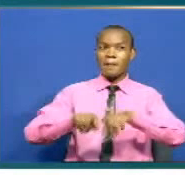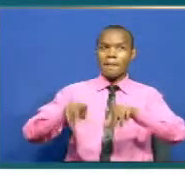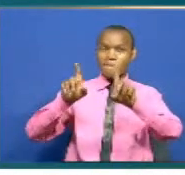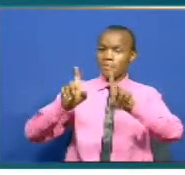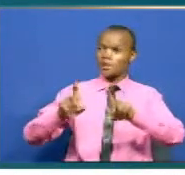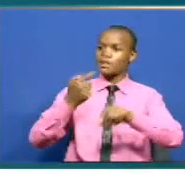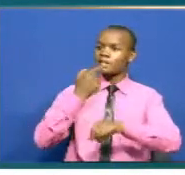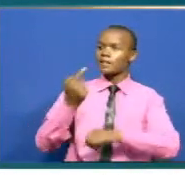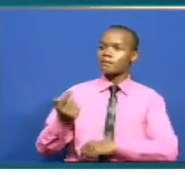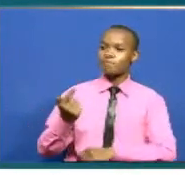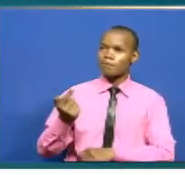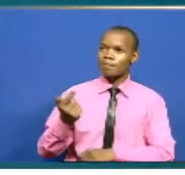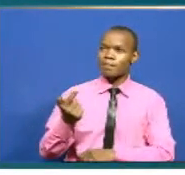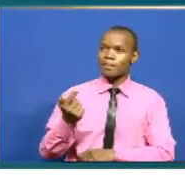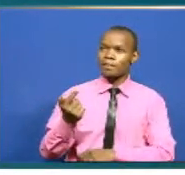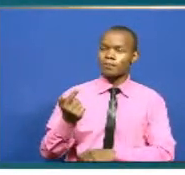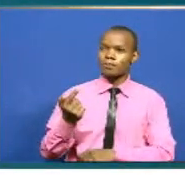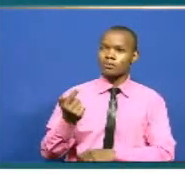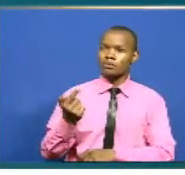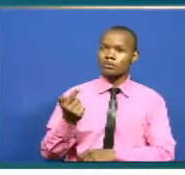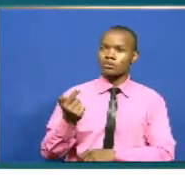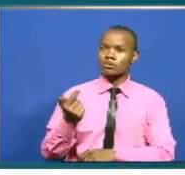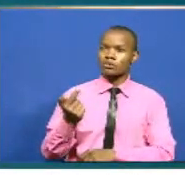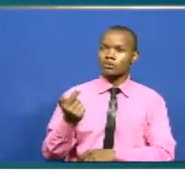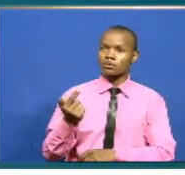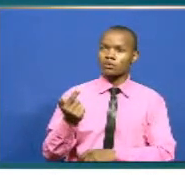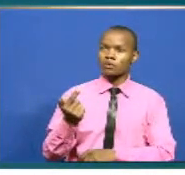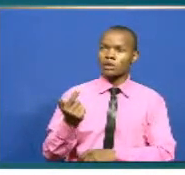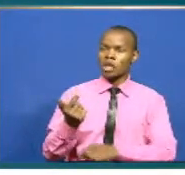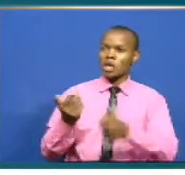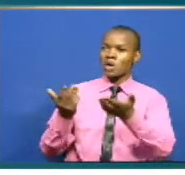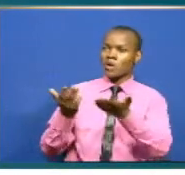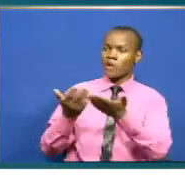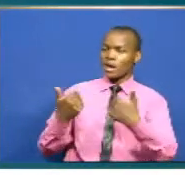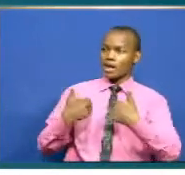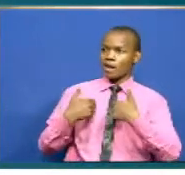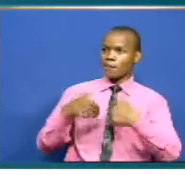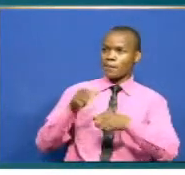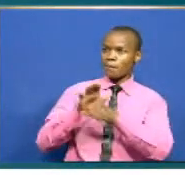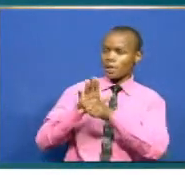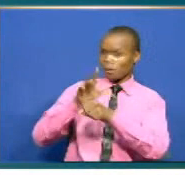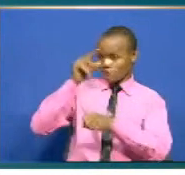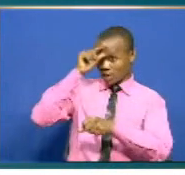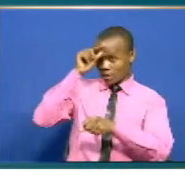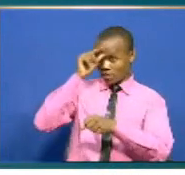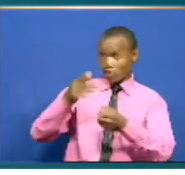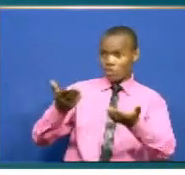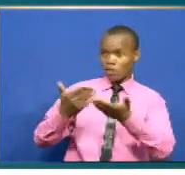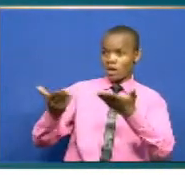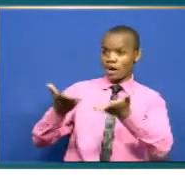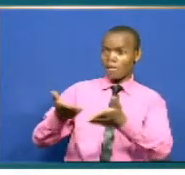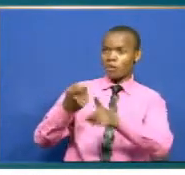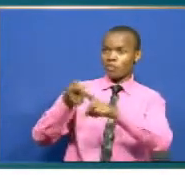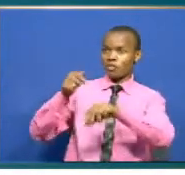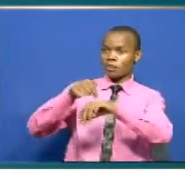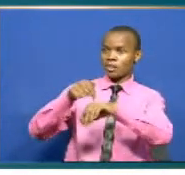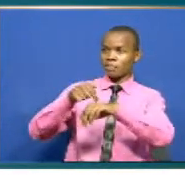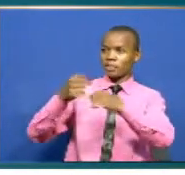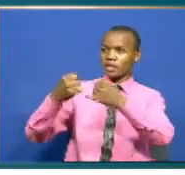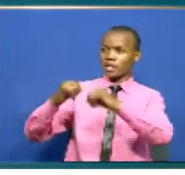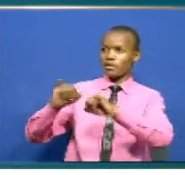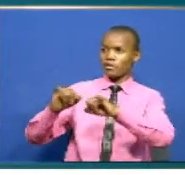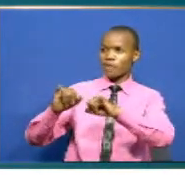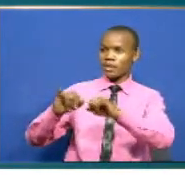say the failures of many subsequent governments that were here since independence. And that